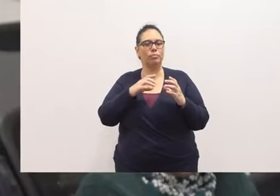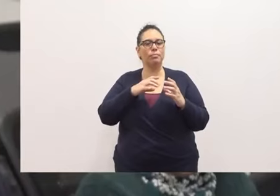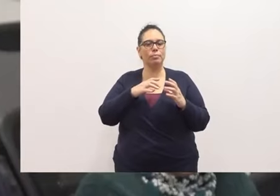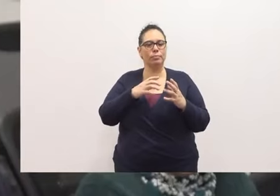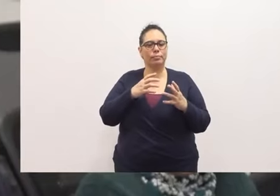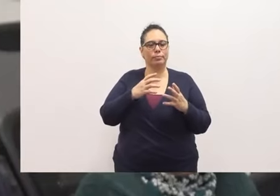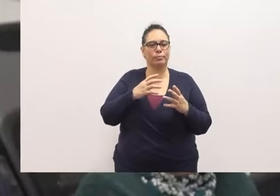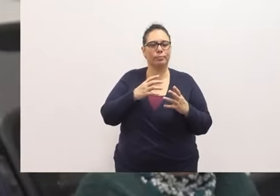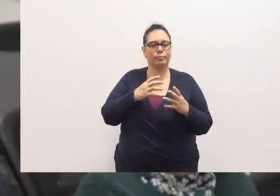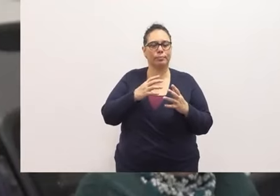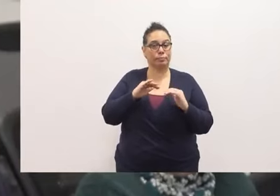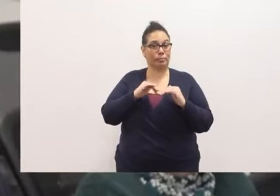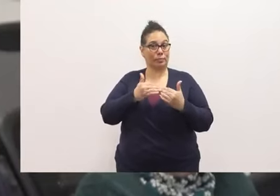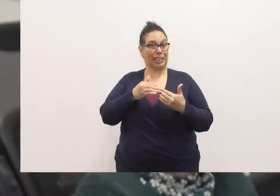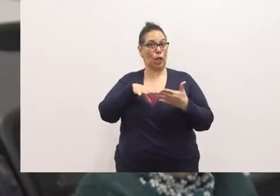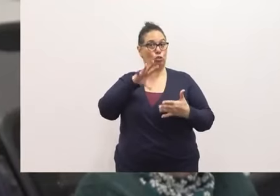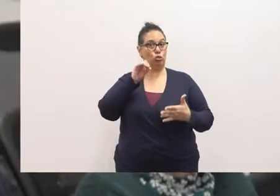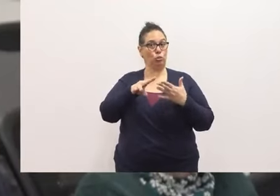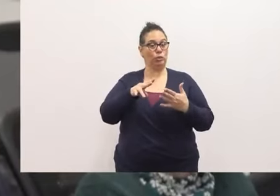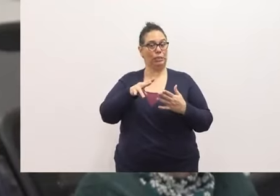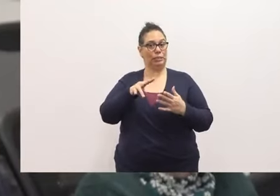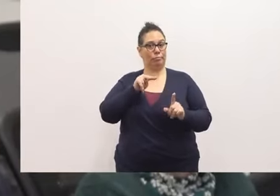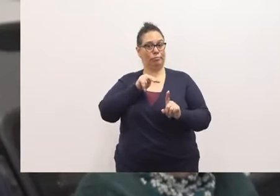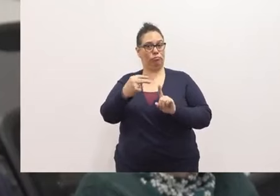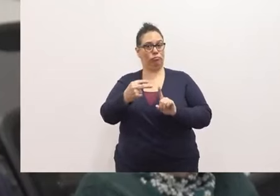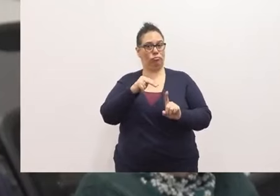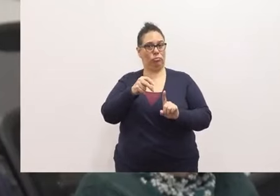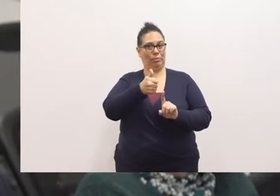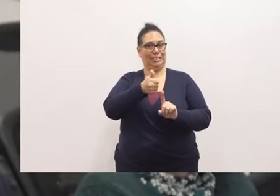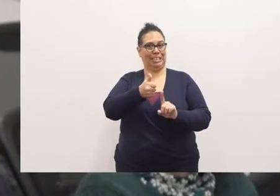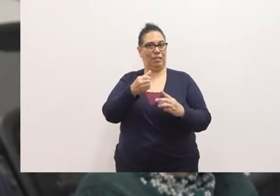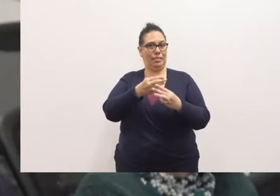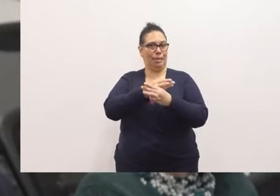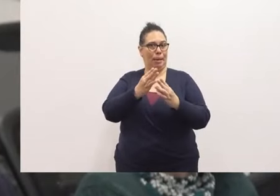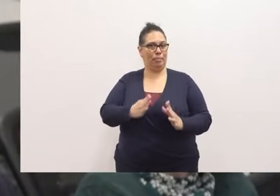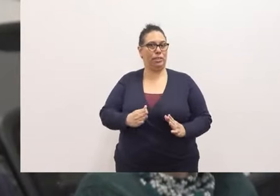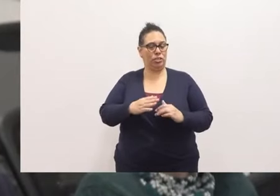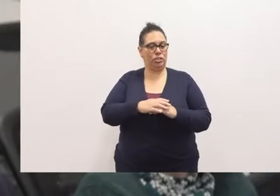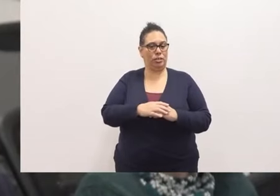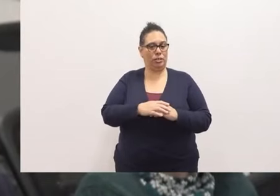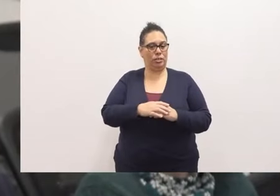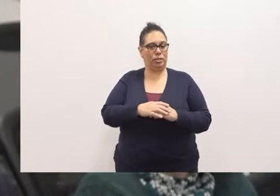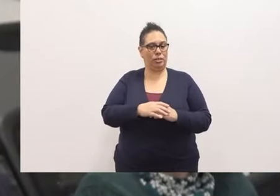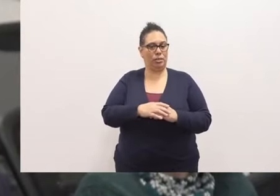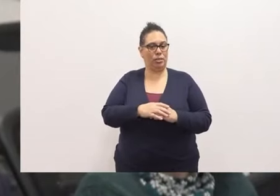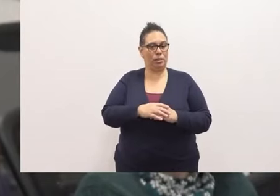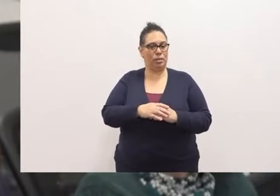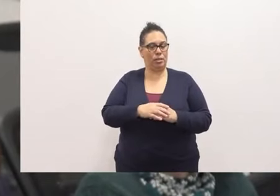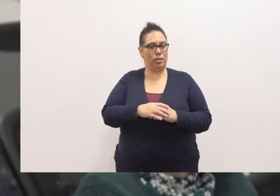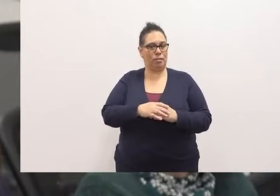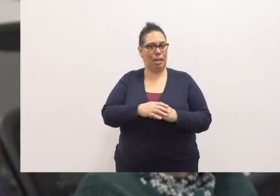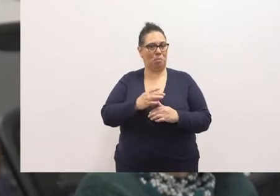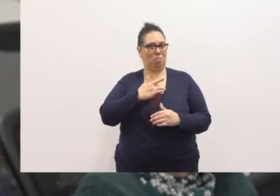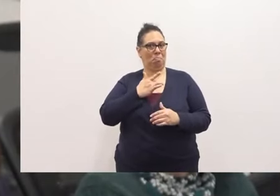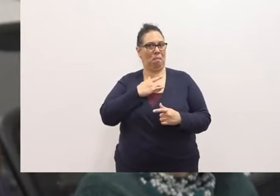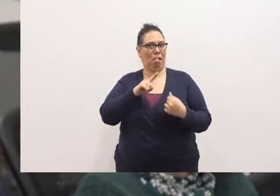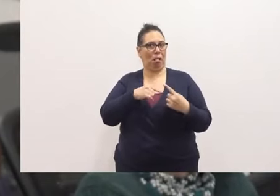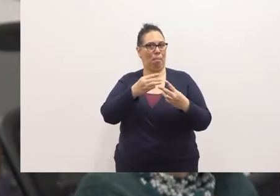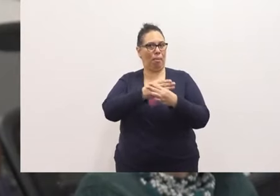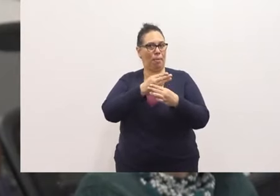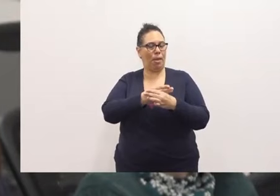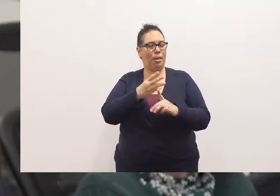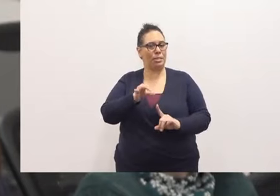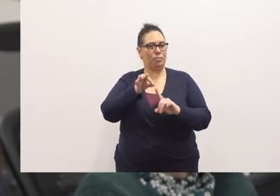around how students see themselves as mathematicians, that mathematical, like their disposition, especially at the